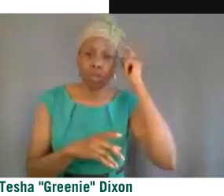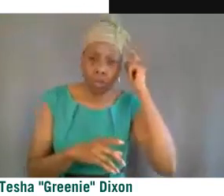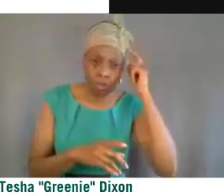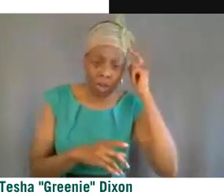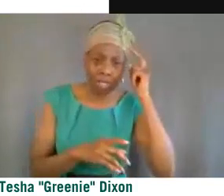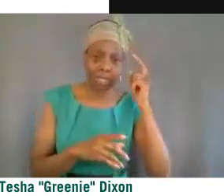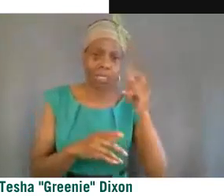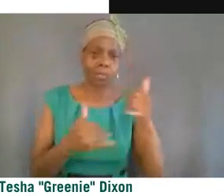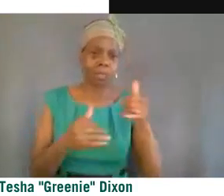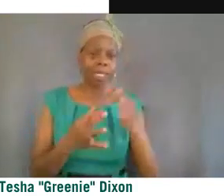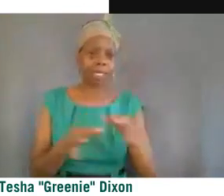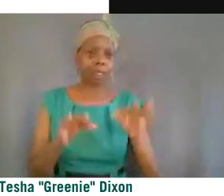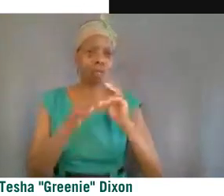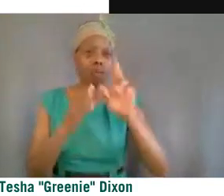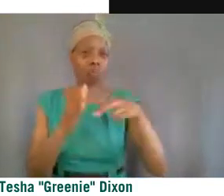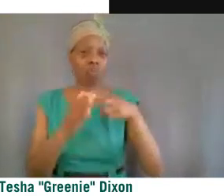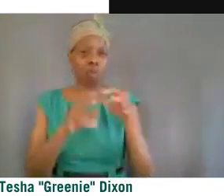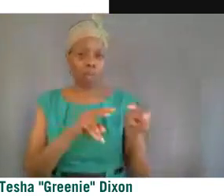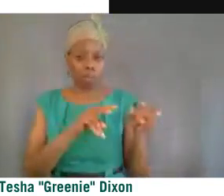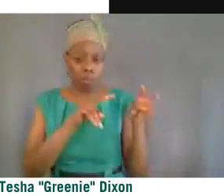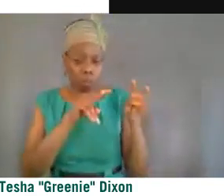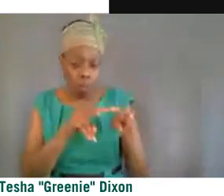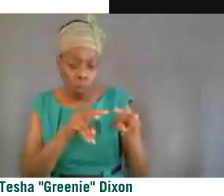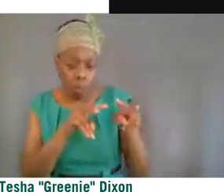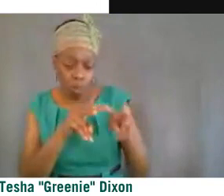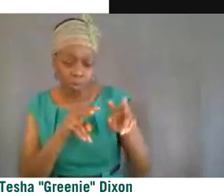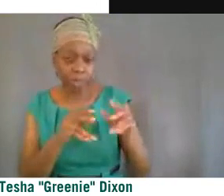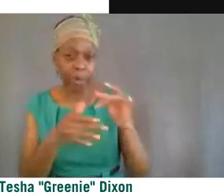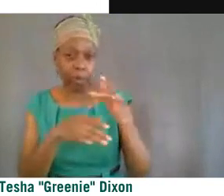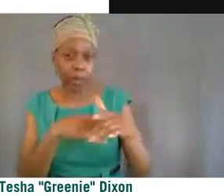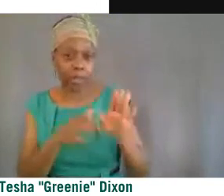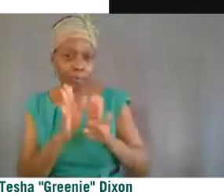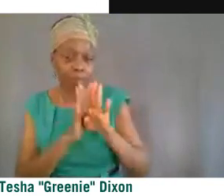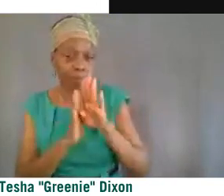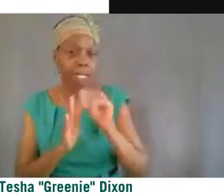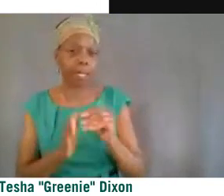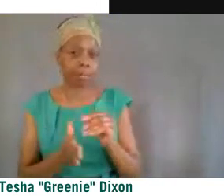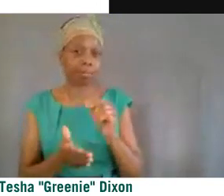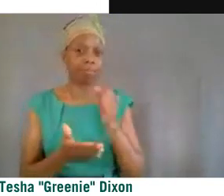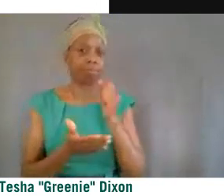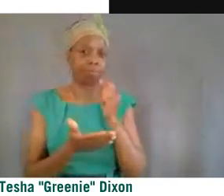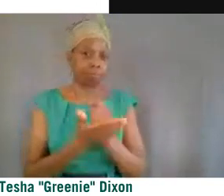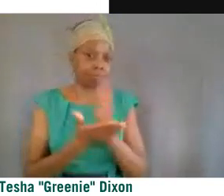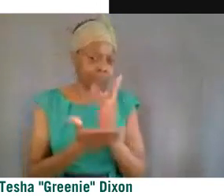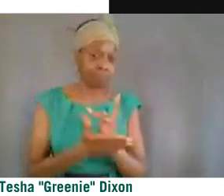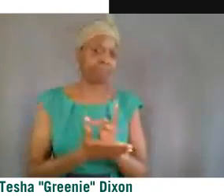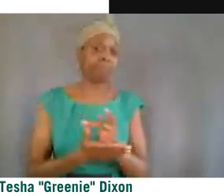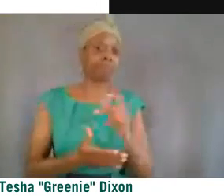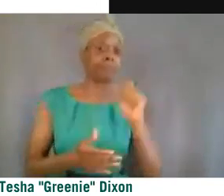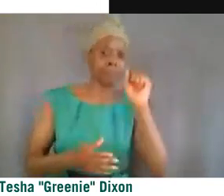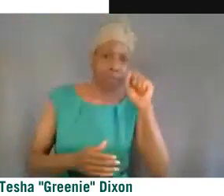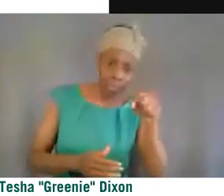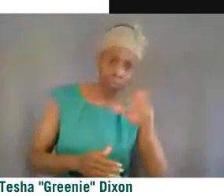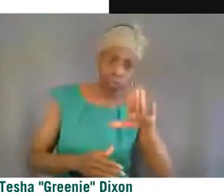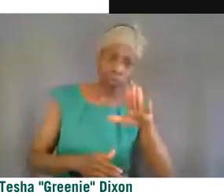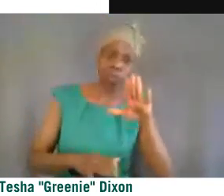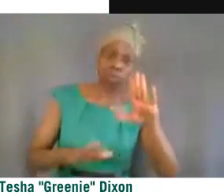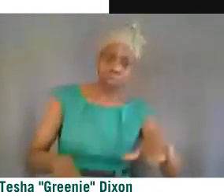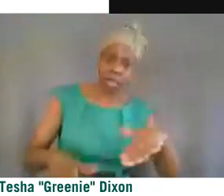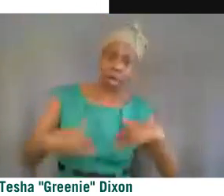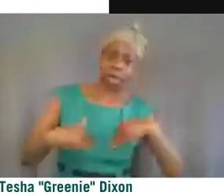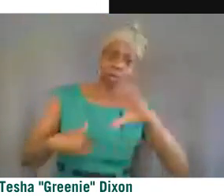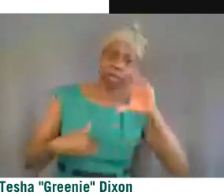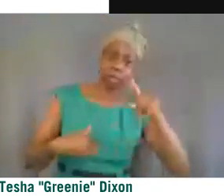that early development, confirming that indeed the child has CP. So getting in touch